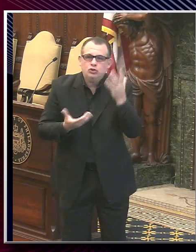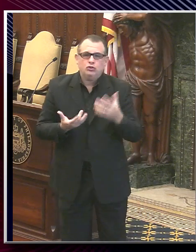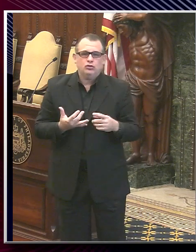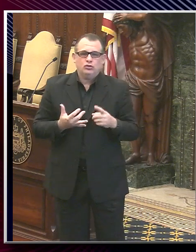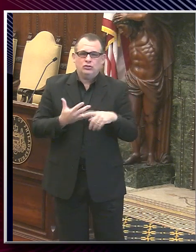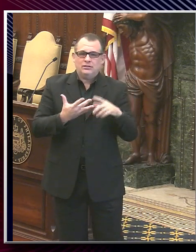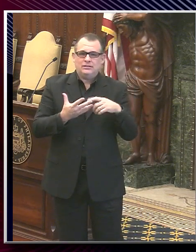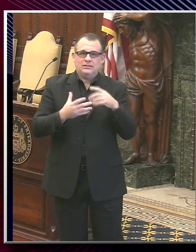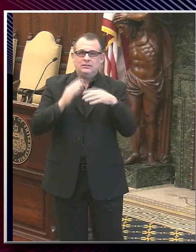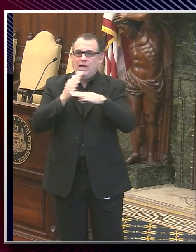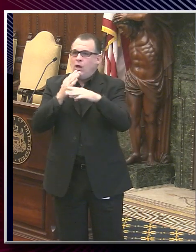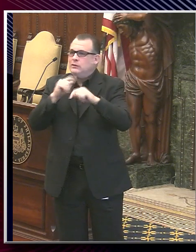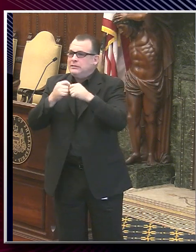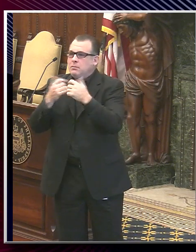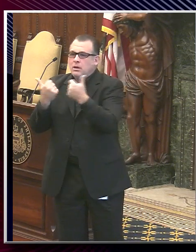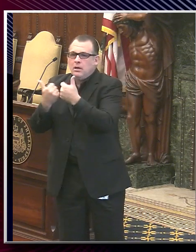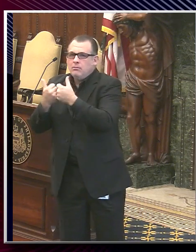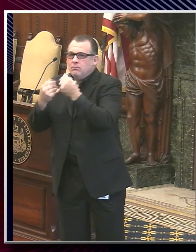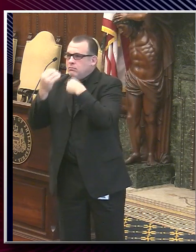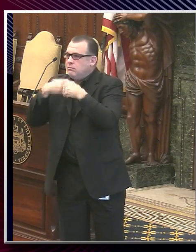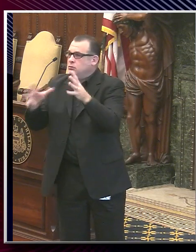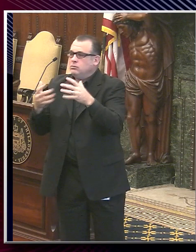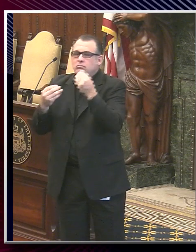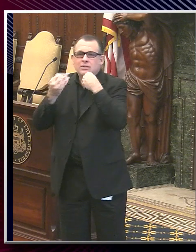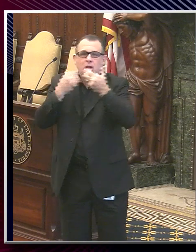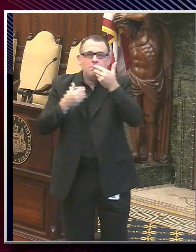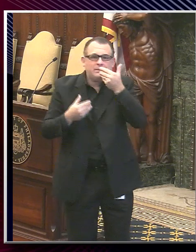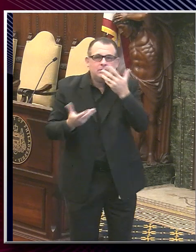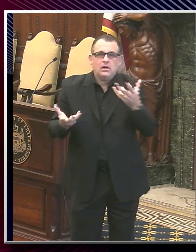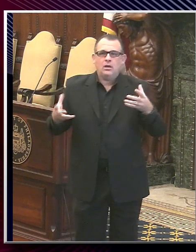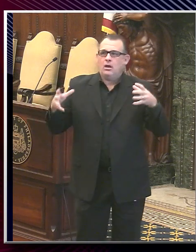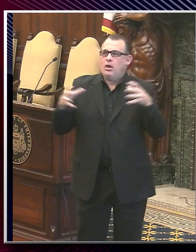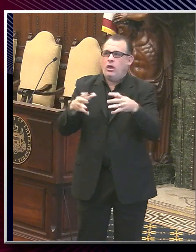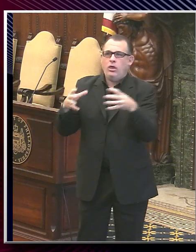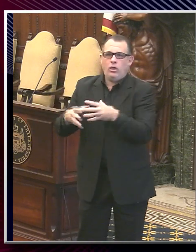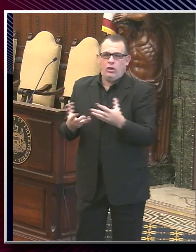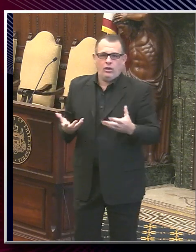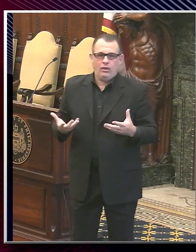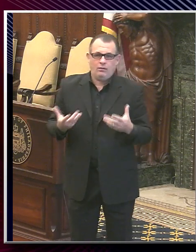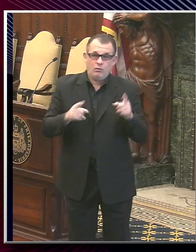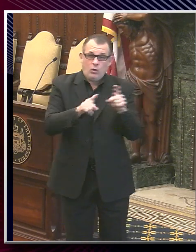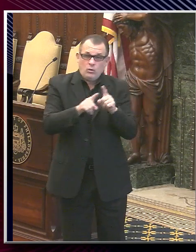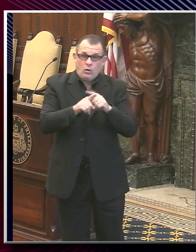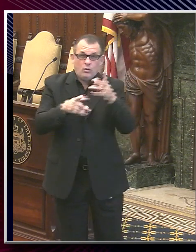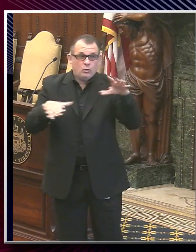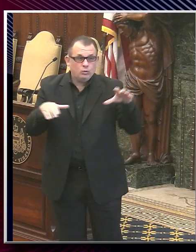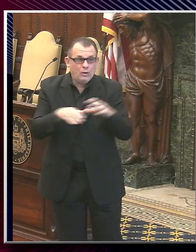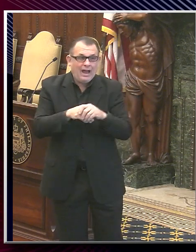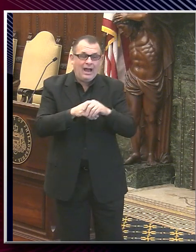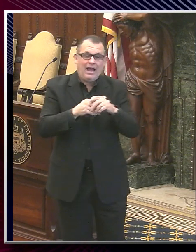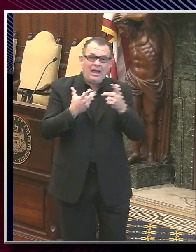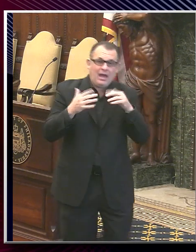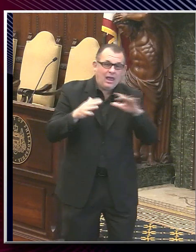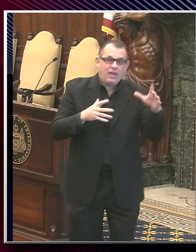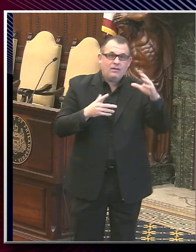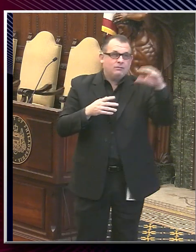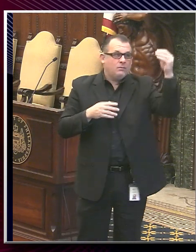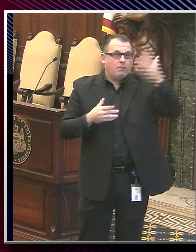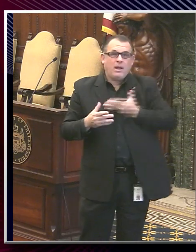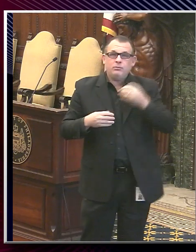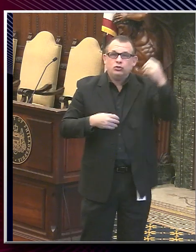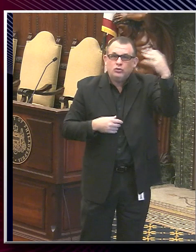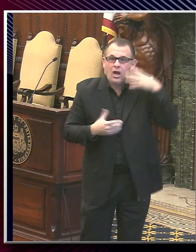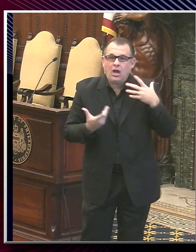practice, or parties among college students. It's spreading in larger social gatherings like weddings and funerals and baby showers. It's spreading